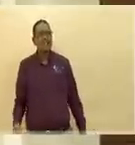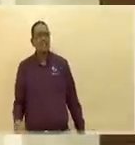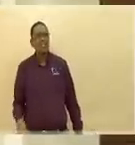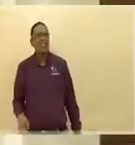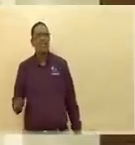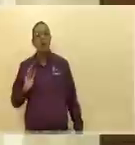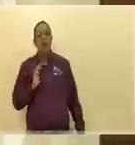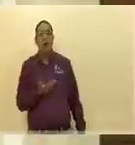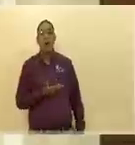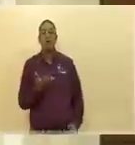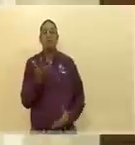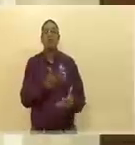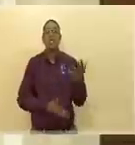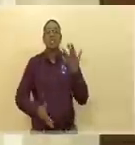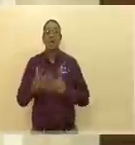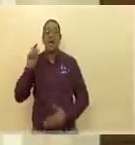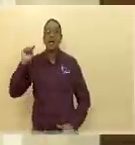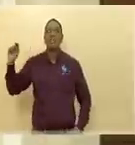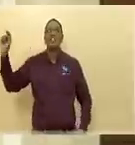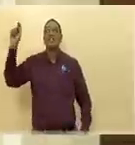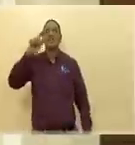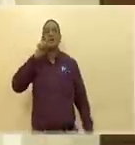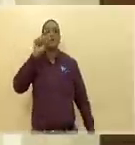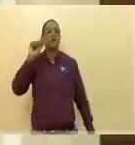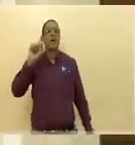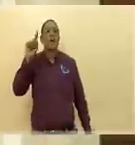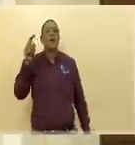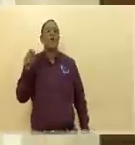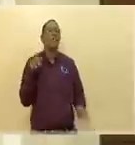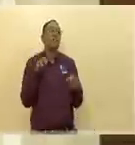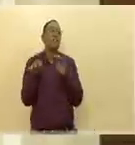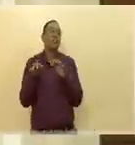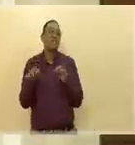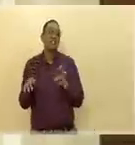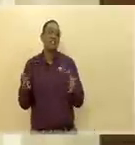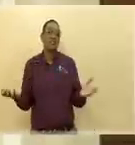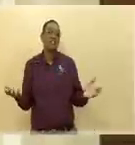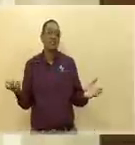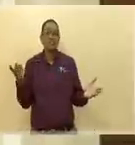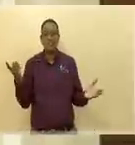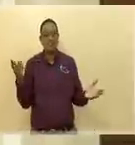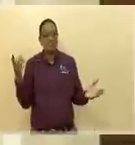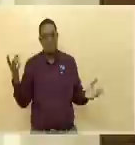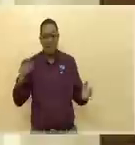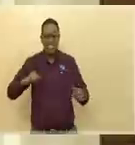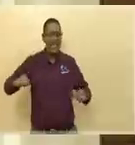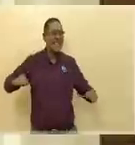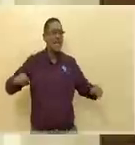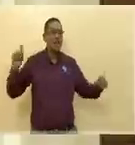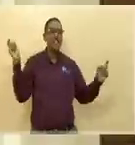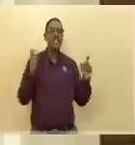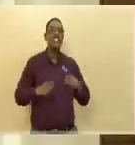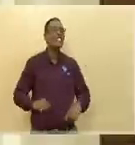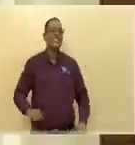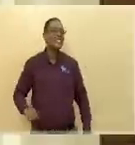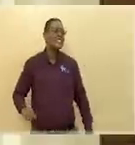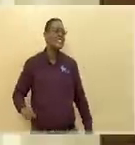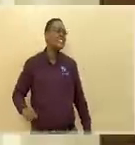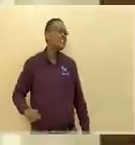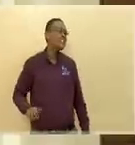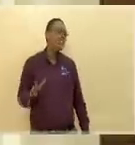our society who are, can only be described as Luddites, that they resist any change, resist